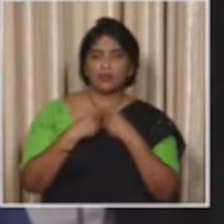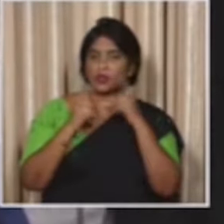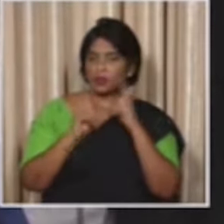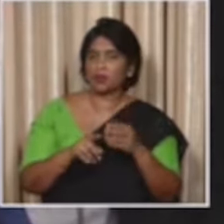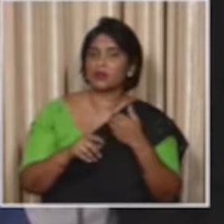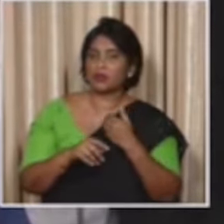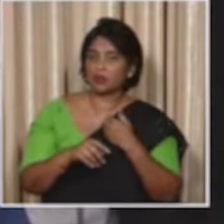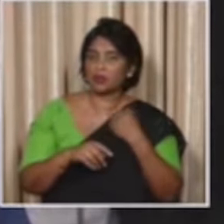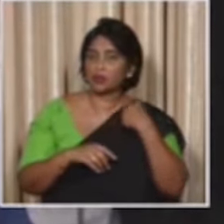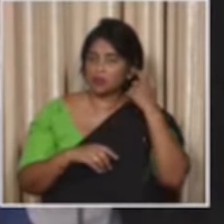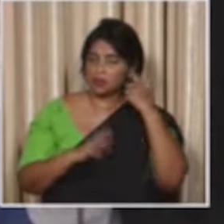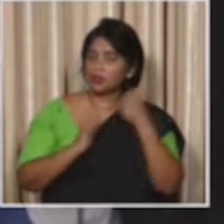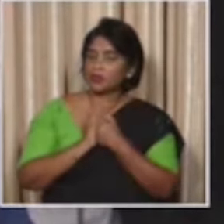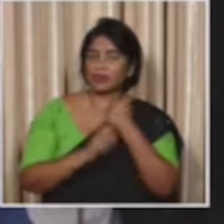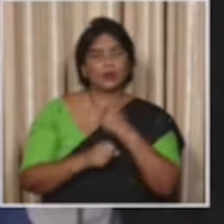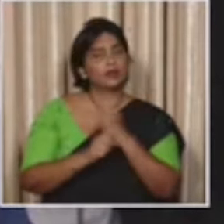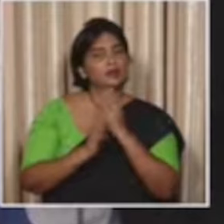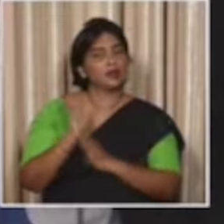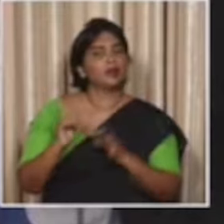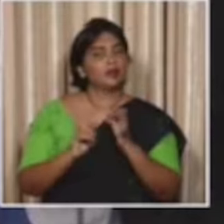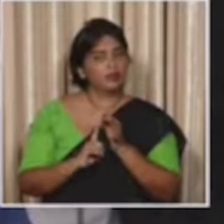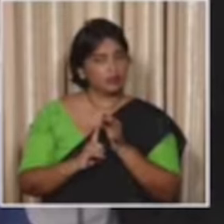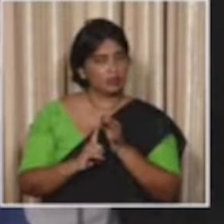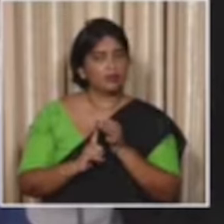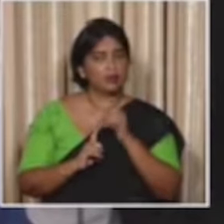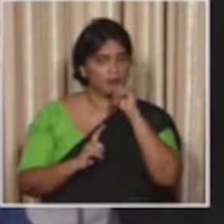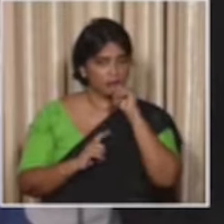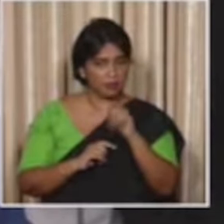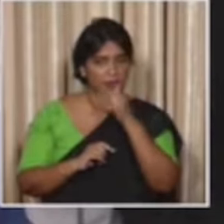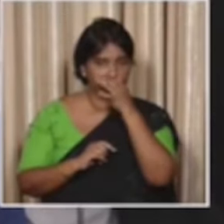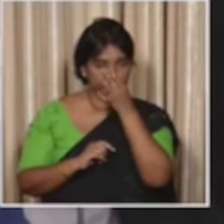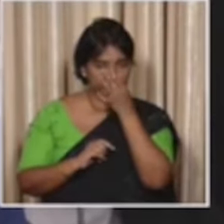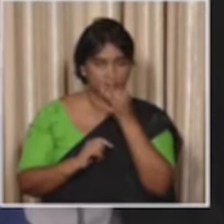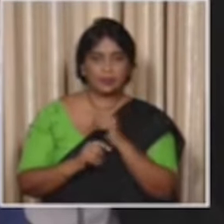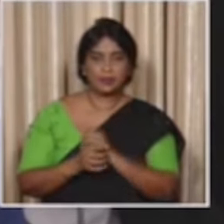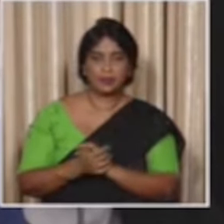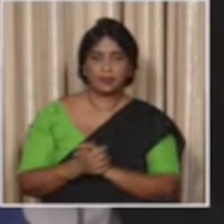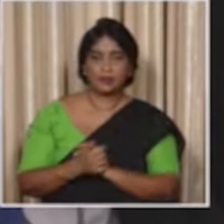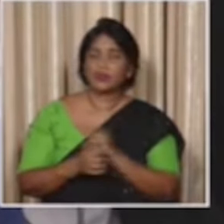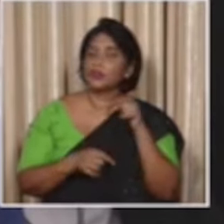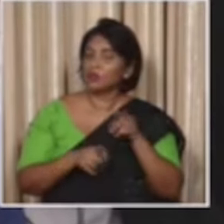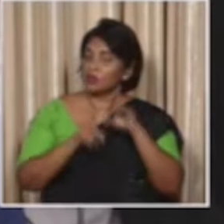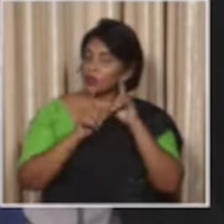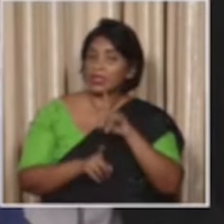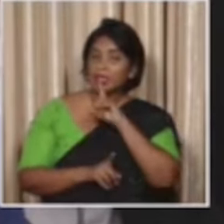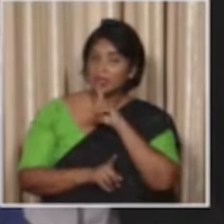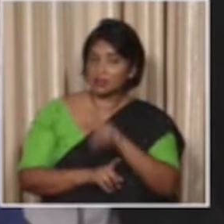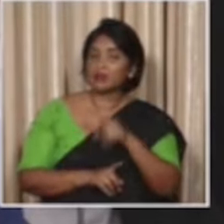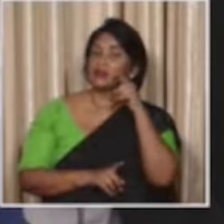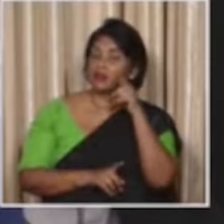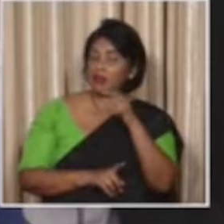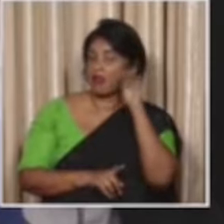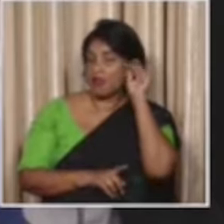Honorable State Minister is very, very restless, right? When we try to point out his slavish